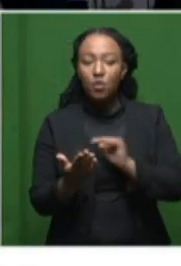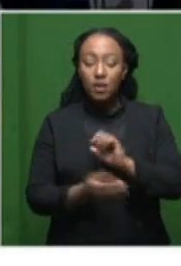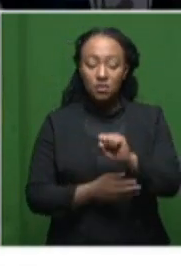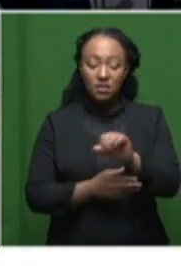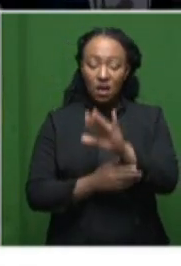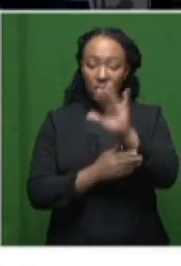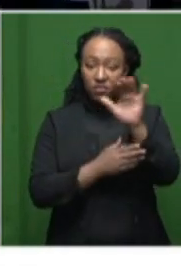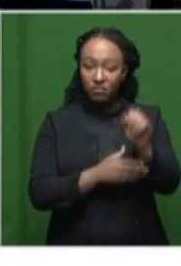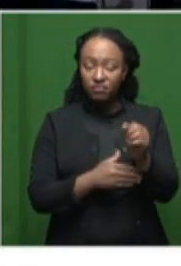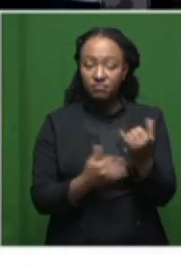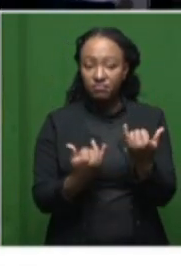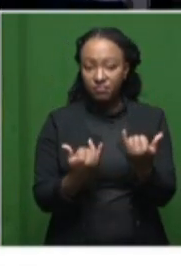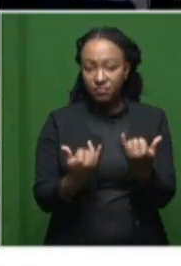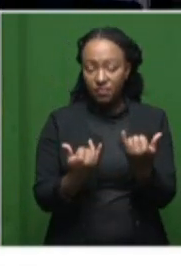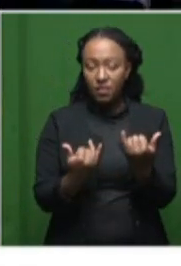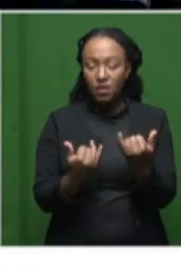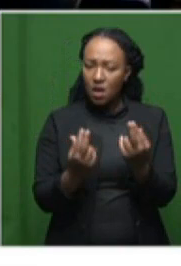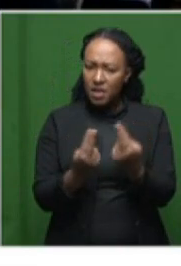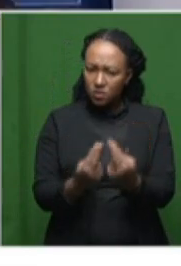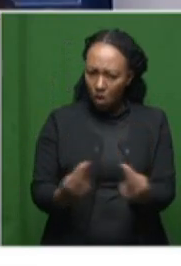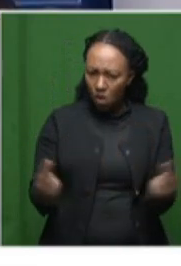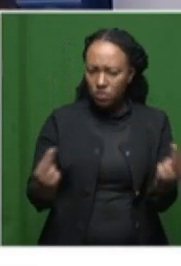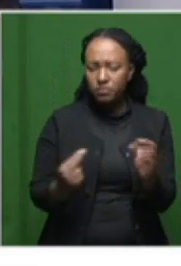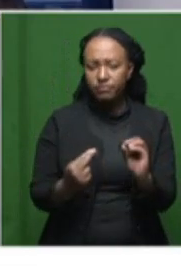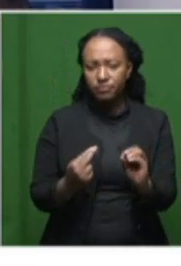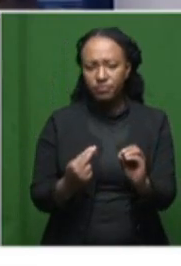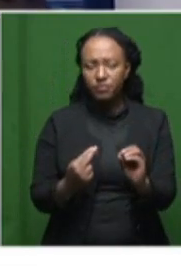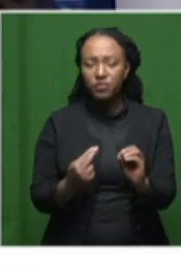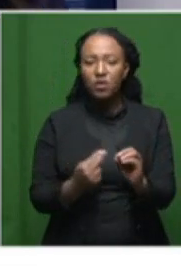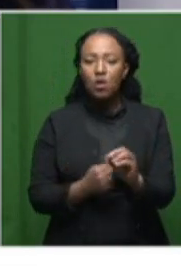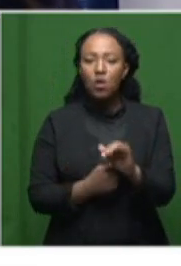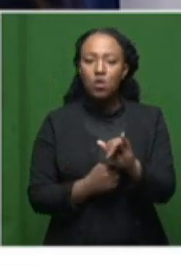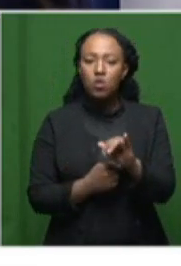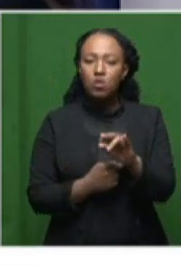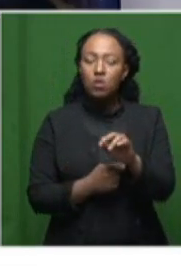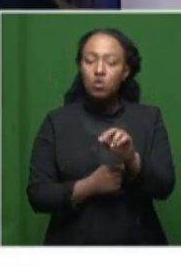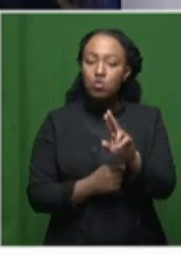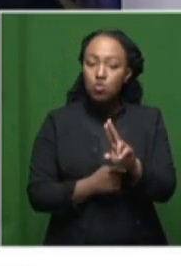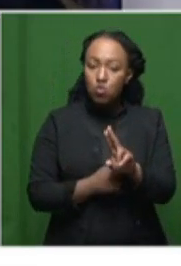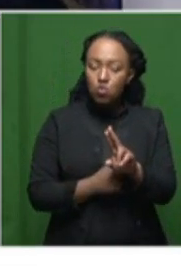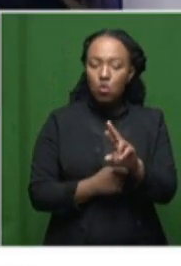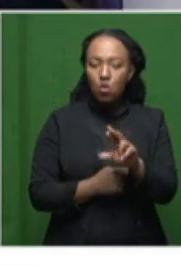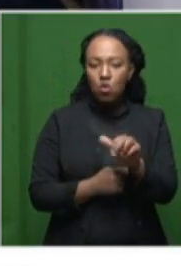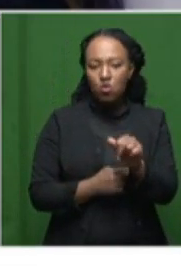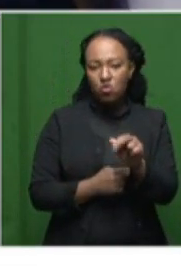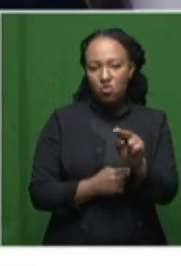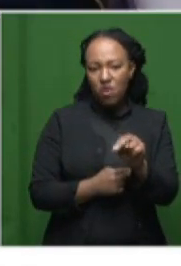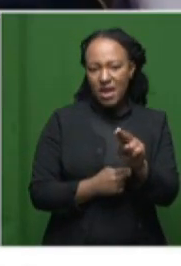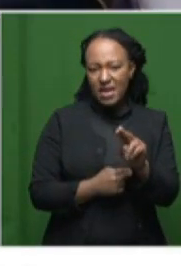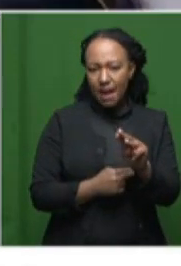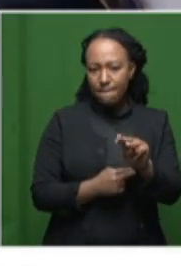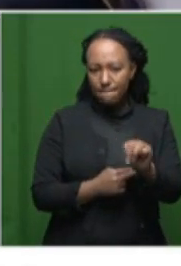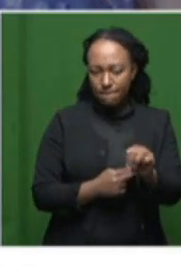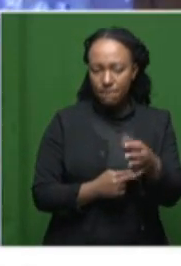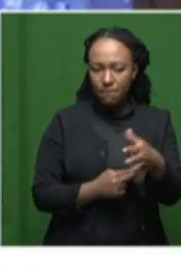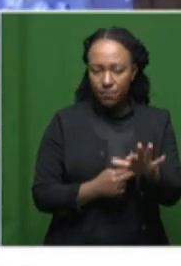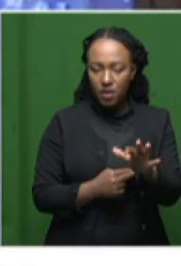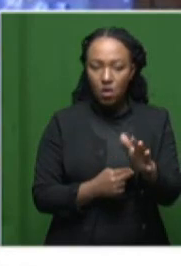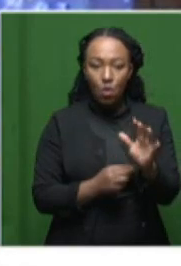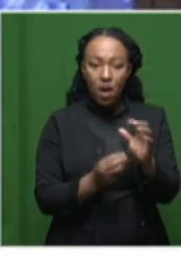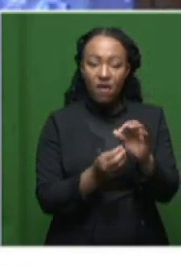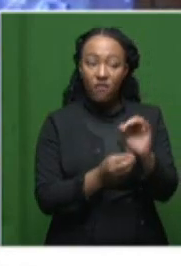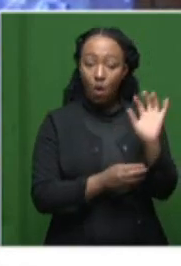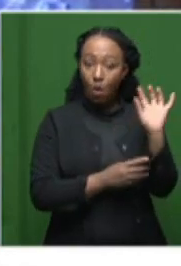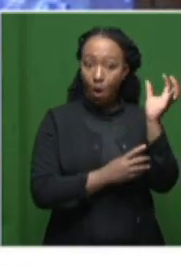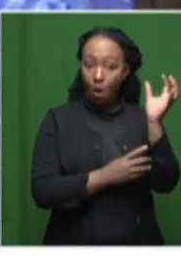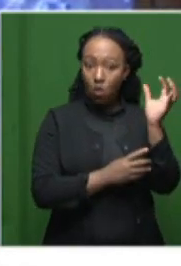Africa, we've got the resources, we've got the uranium, which is mined as part of the byproduct in the gold mines.